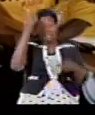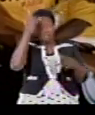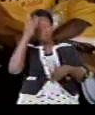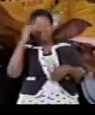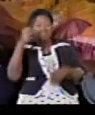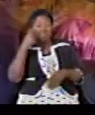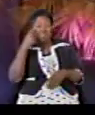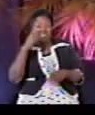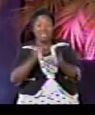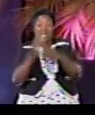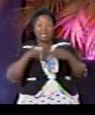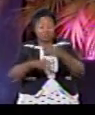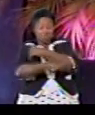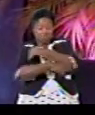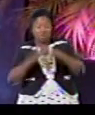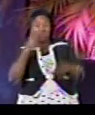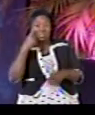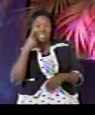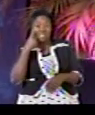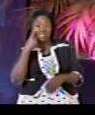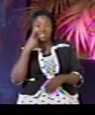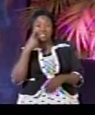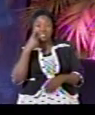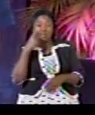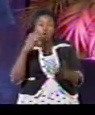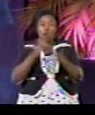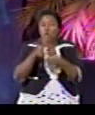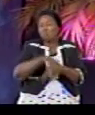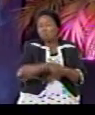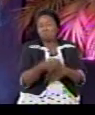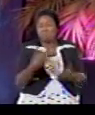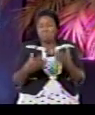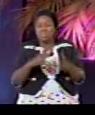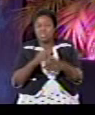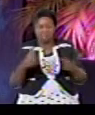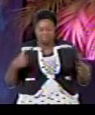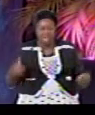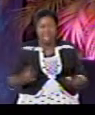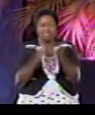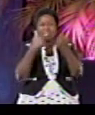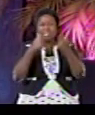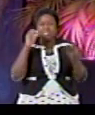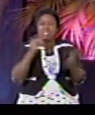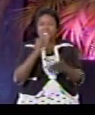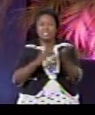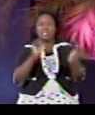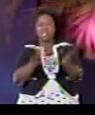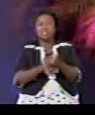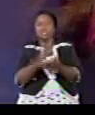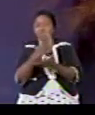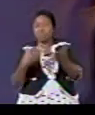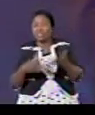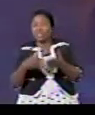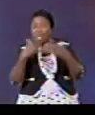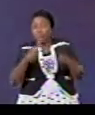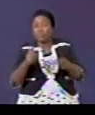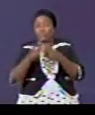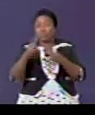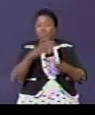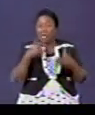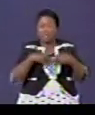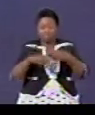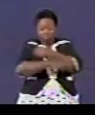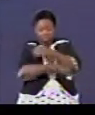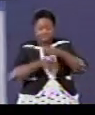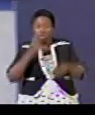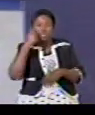Glaucoma has stolen your sight. Or maybe an accident, somebody, something that pinched you has stolen your